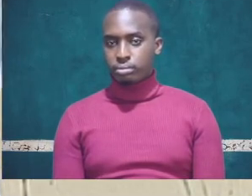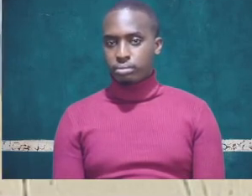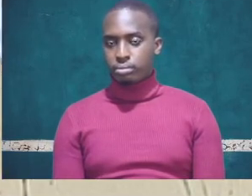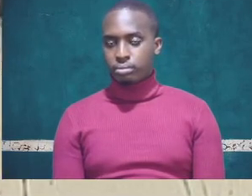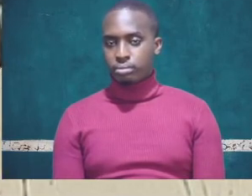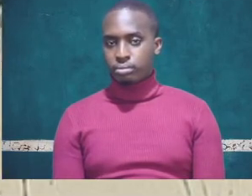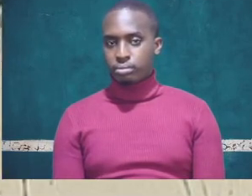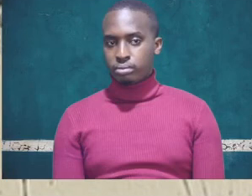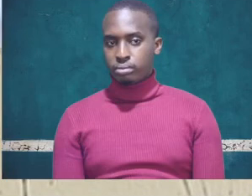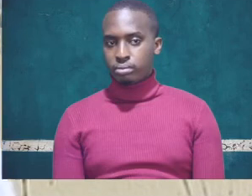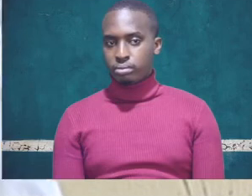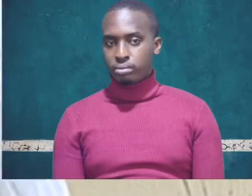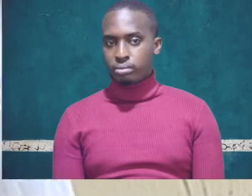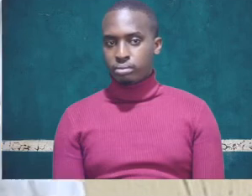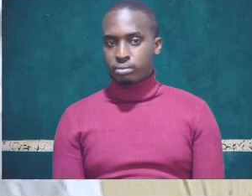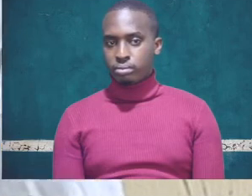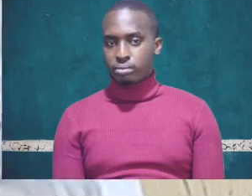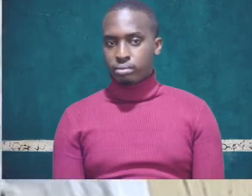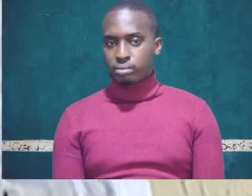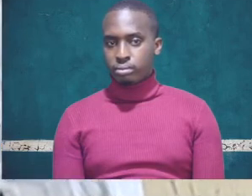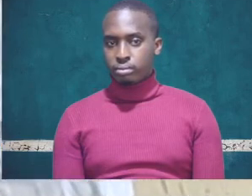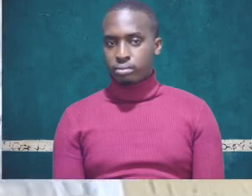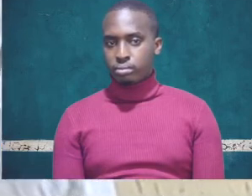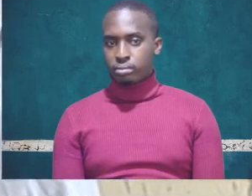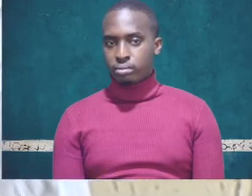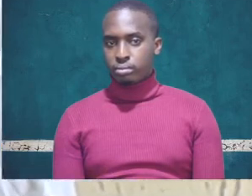with the aid of illustrations,